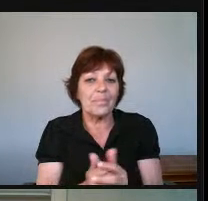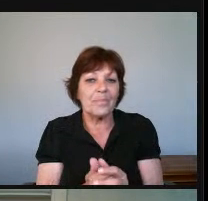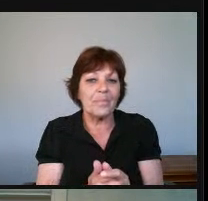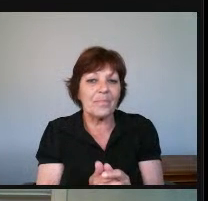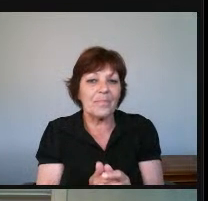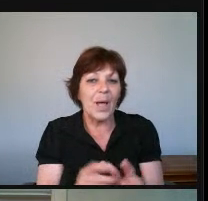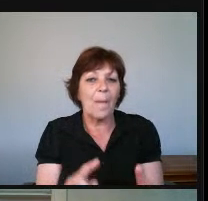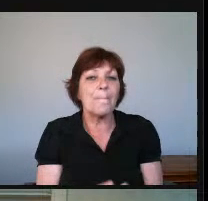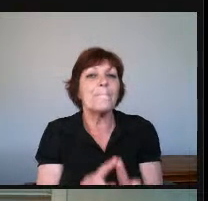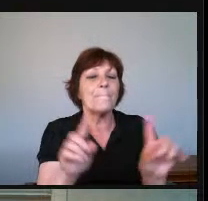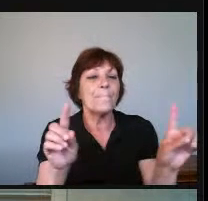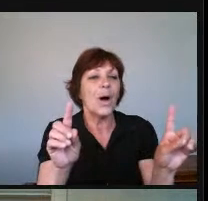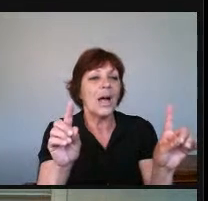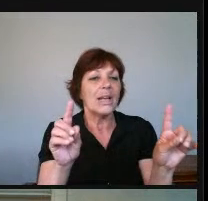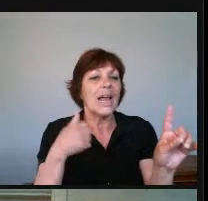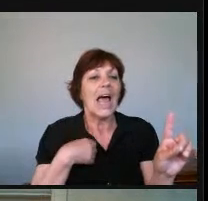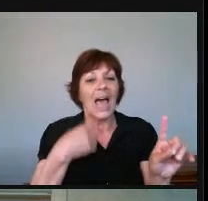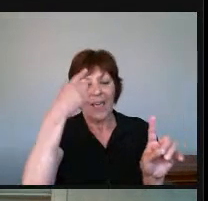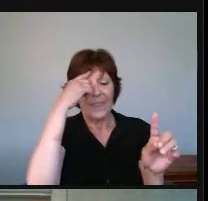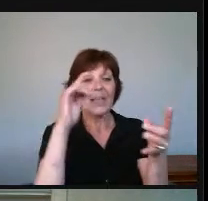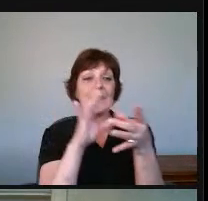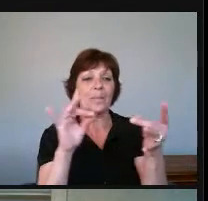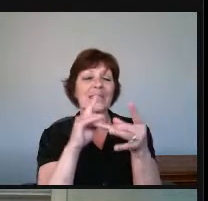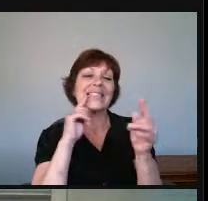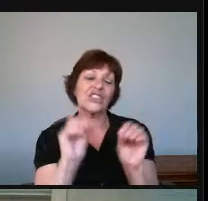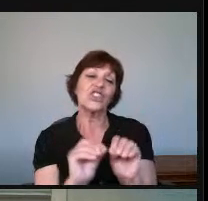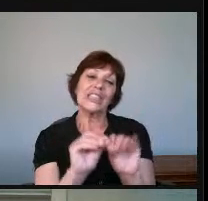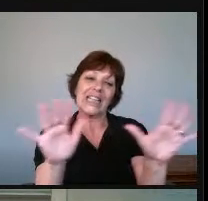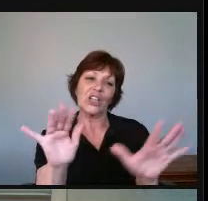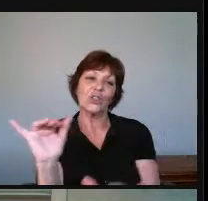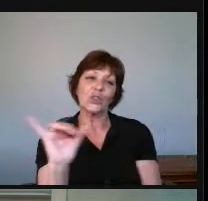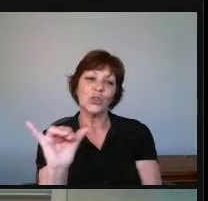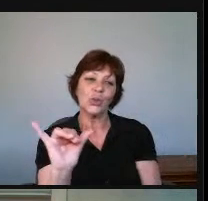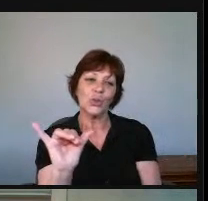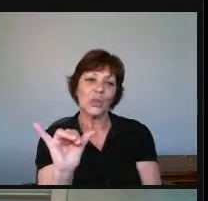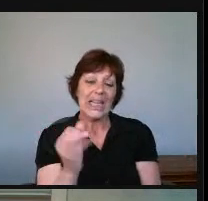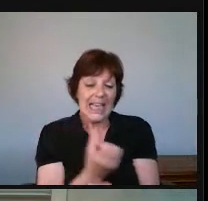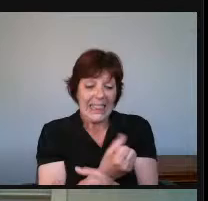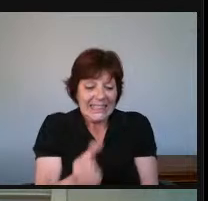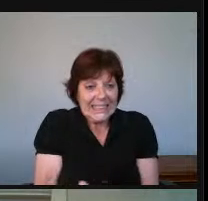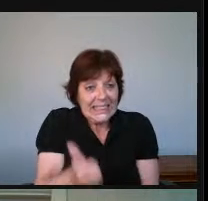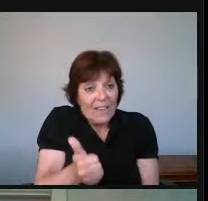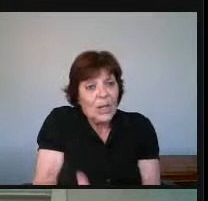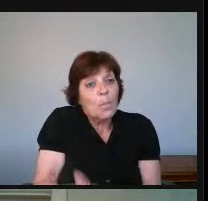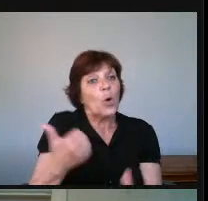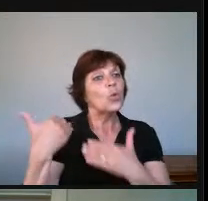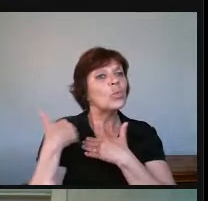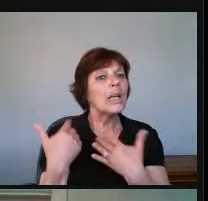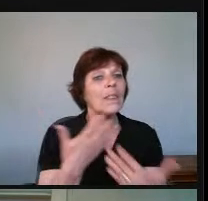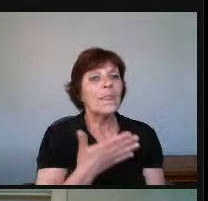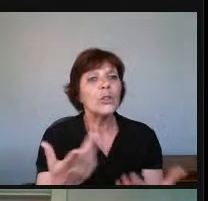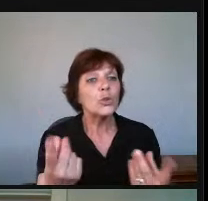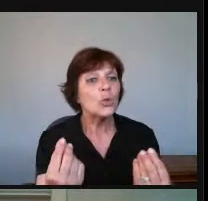On the other hand, I think the message is very clear that the safest, most responsible thing to do is to get a vaccine.